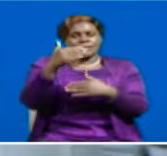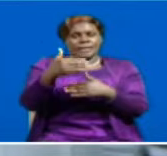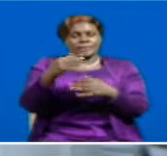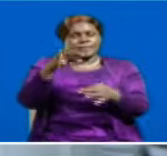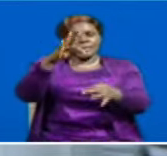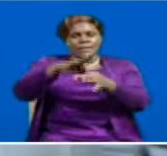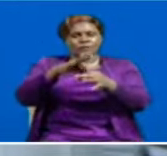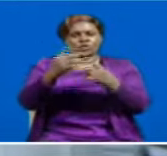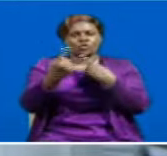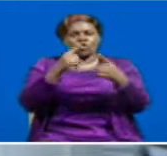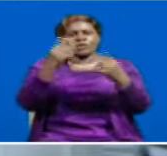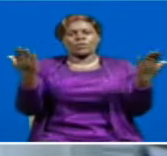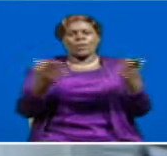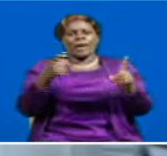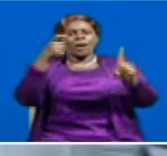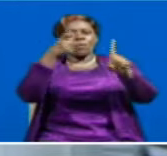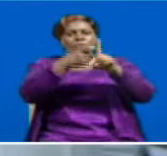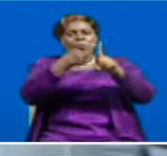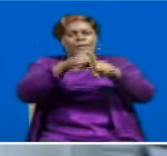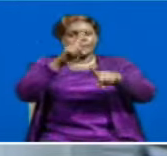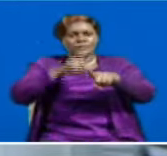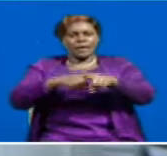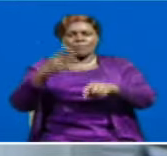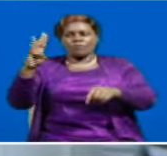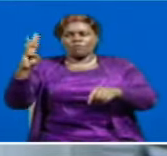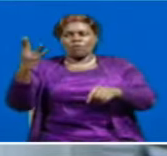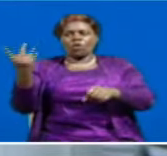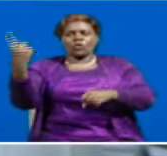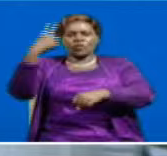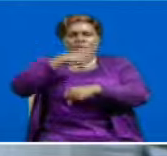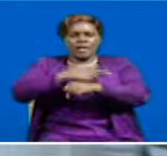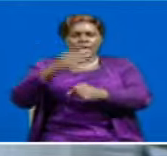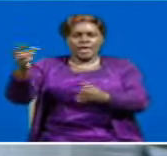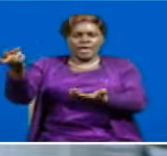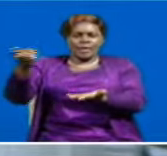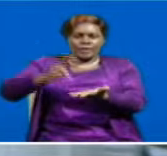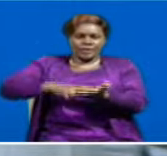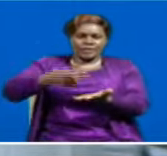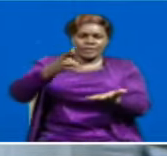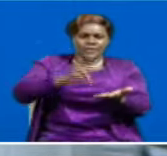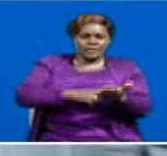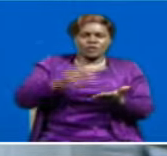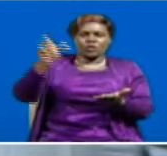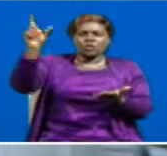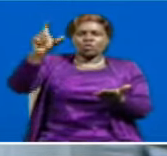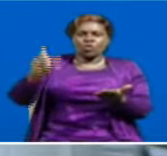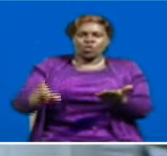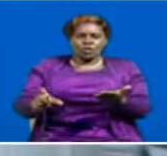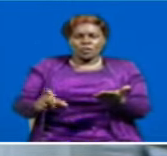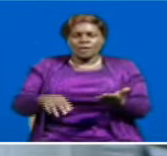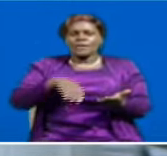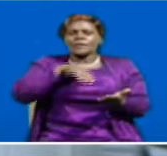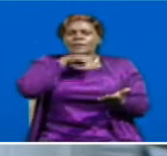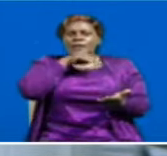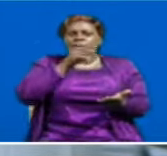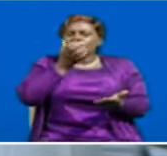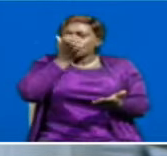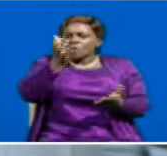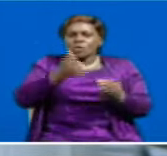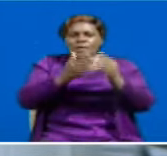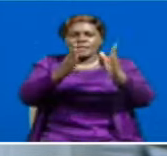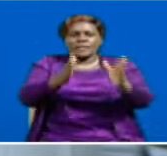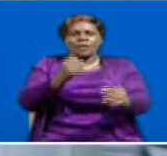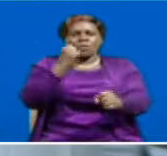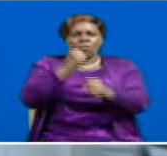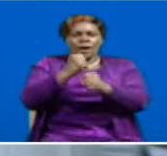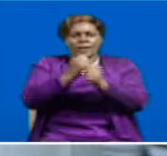elections. Speaking in Kwale during day four of the party's recruitment drive in Coast Region, Raila dismissed leaders who